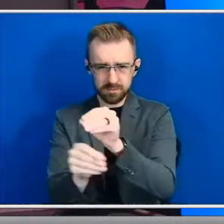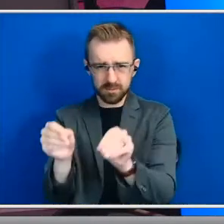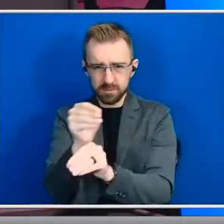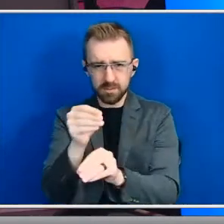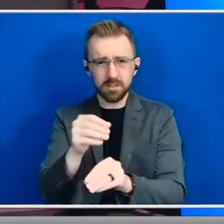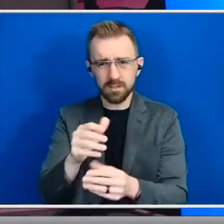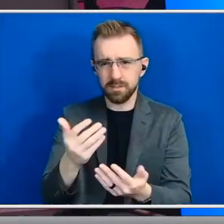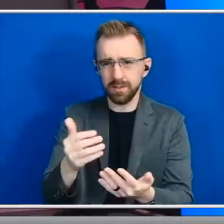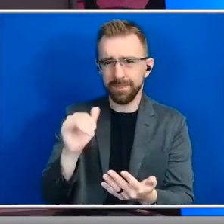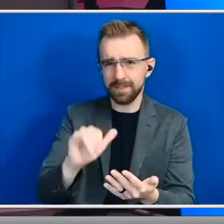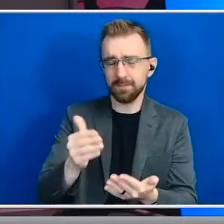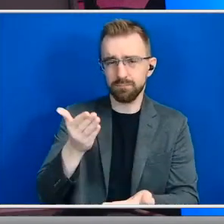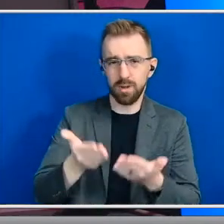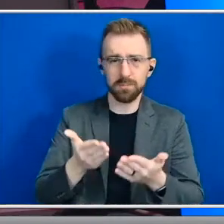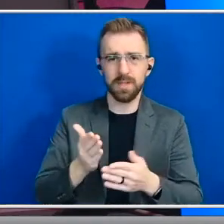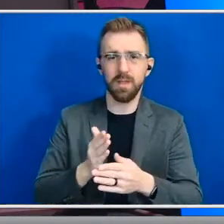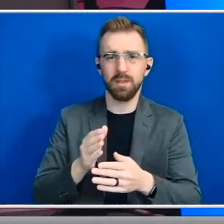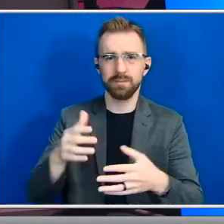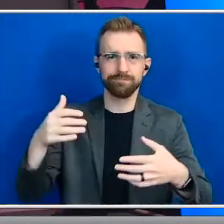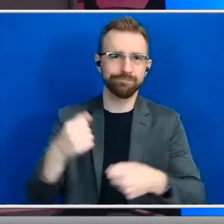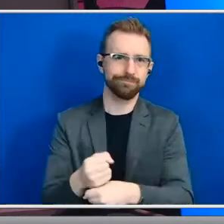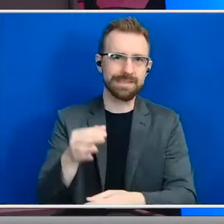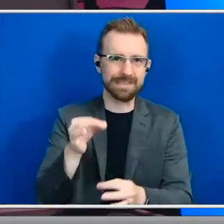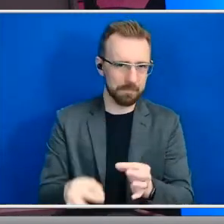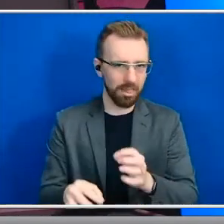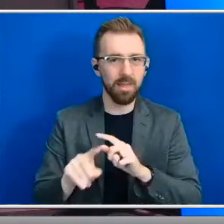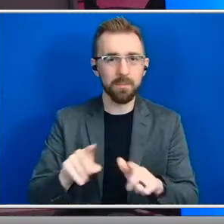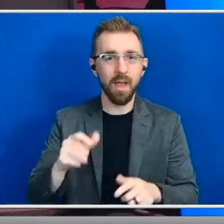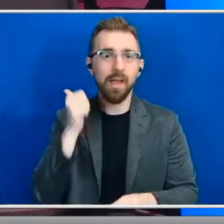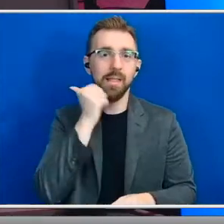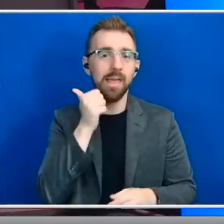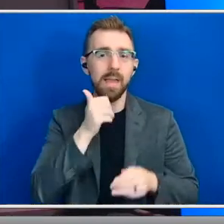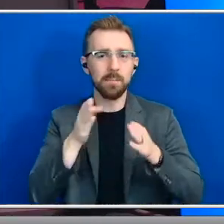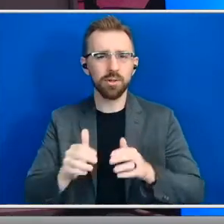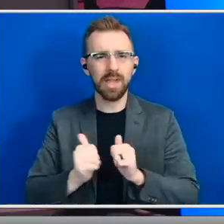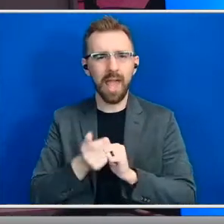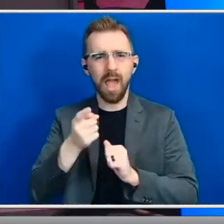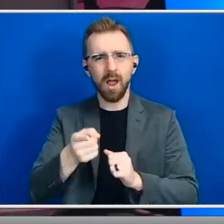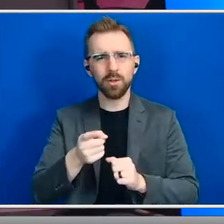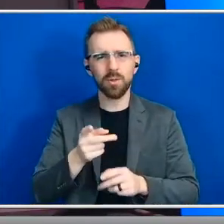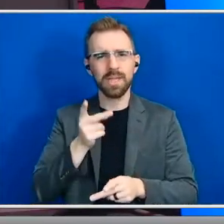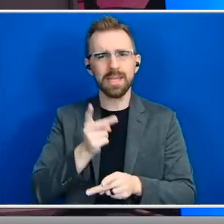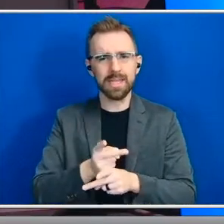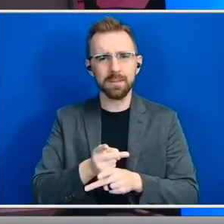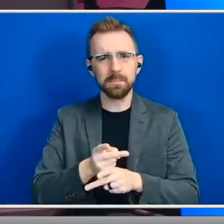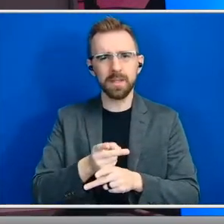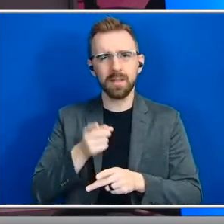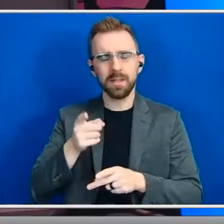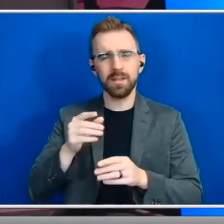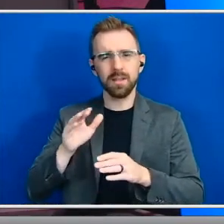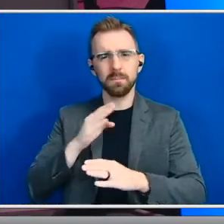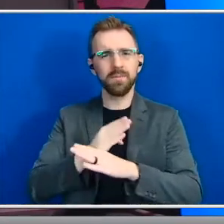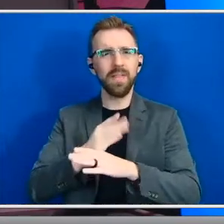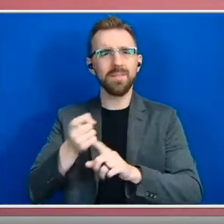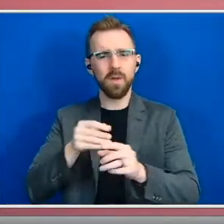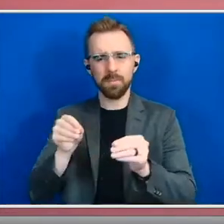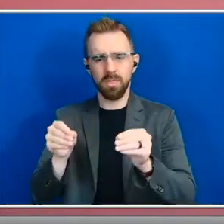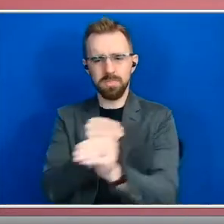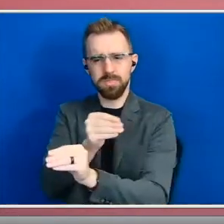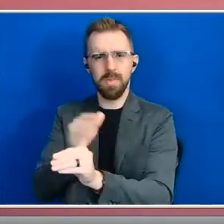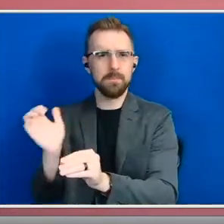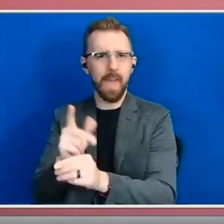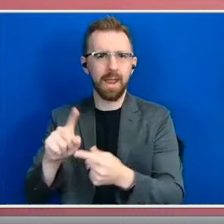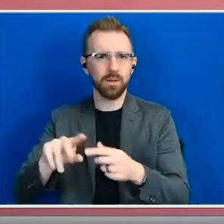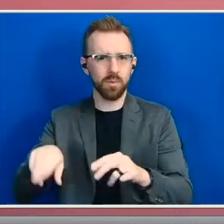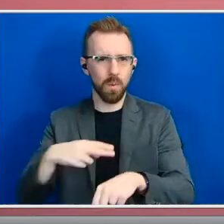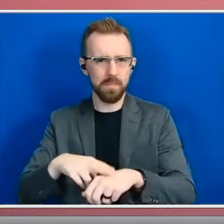probably oversimplifying, but as a layperson, how do you keep the blood vessels from going back into place? So when we do the surgery,